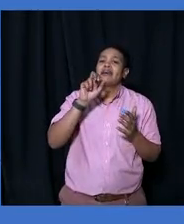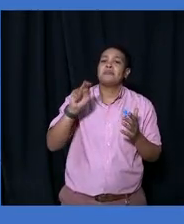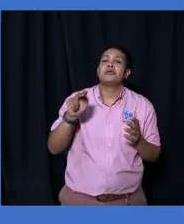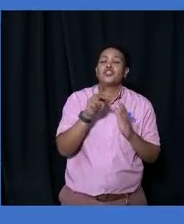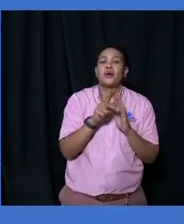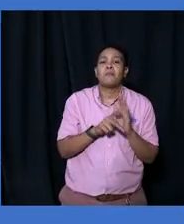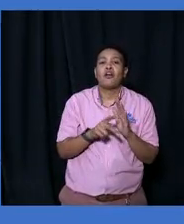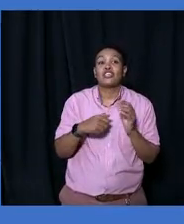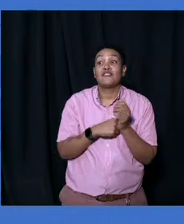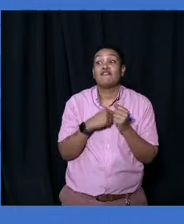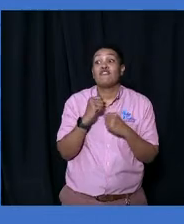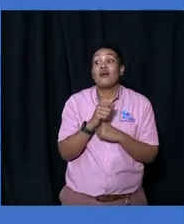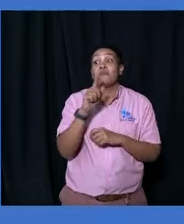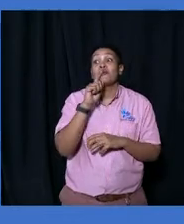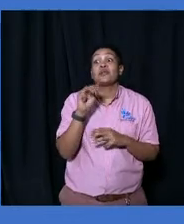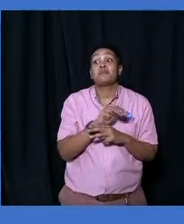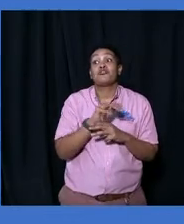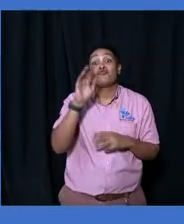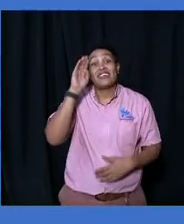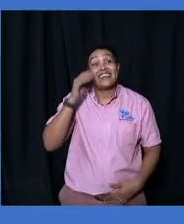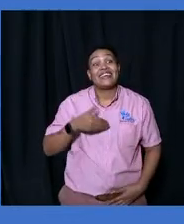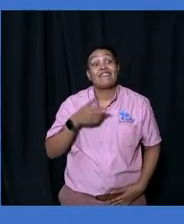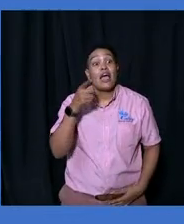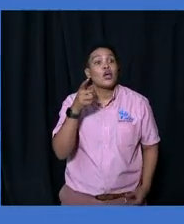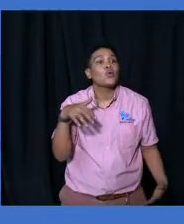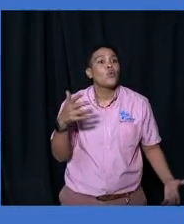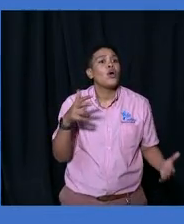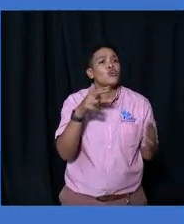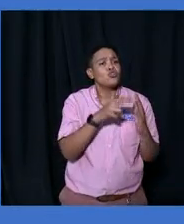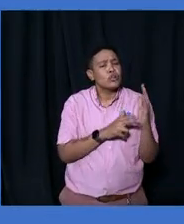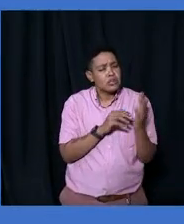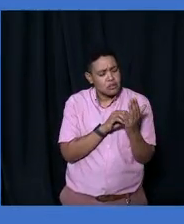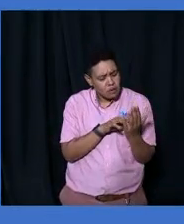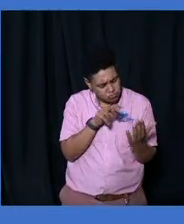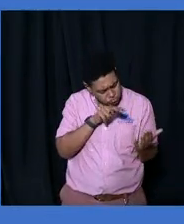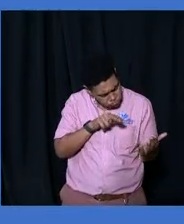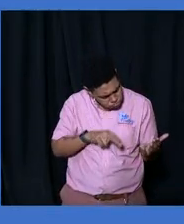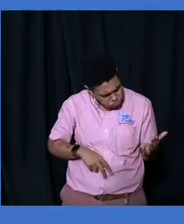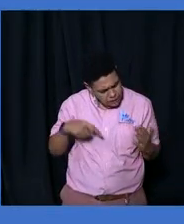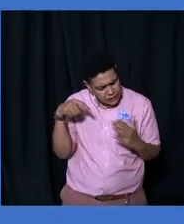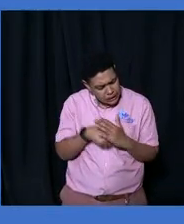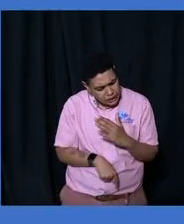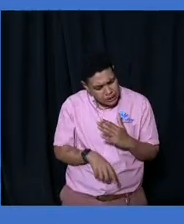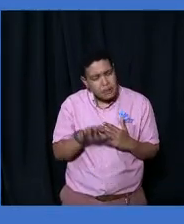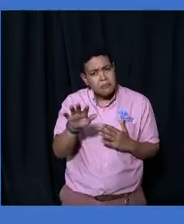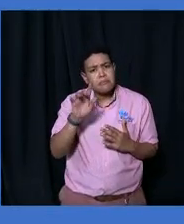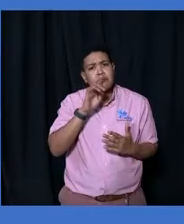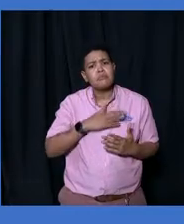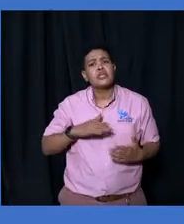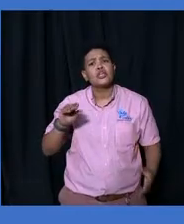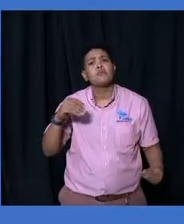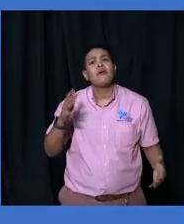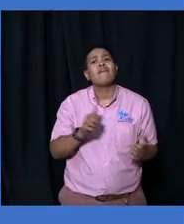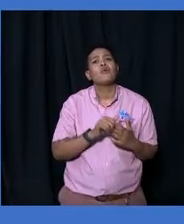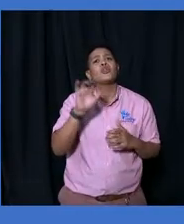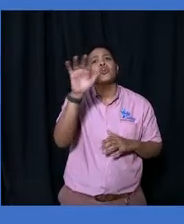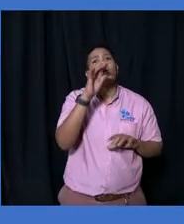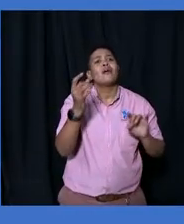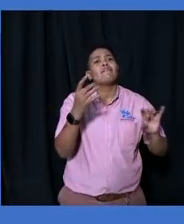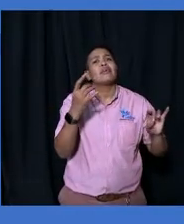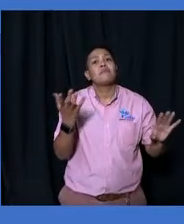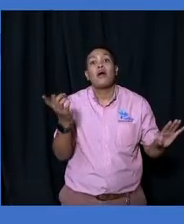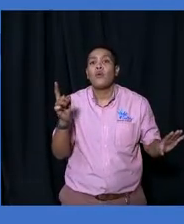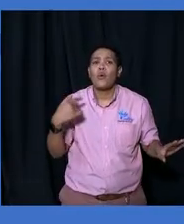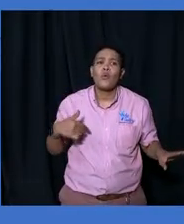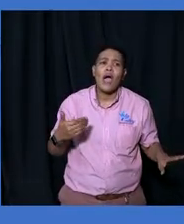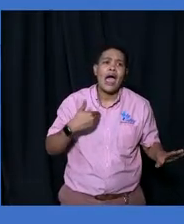framework. Again, the ministry invites you to read the document in great detail. Please provide us with your feedback, where